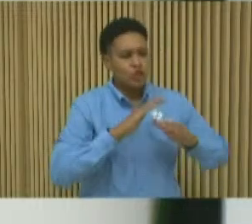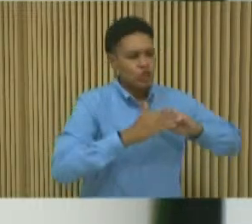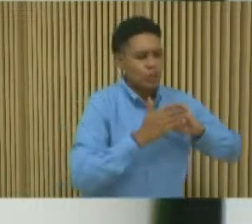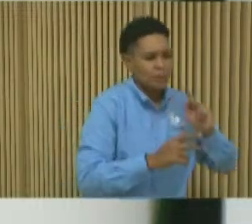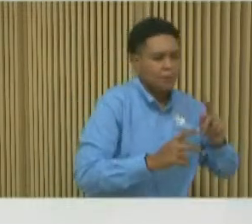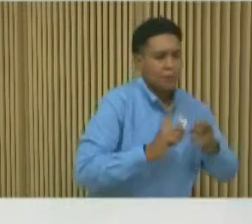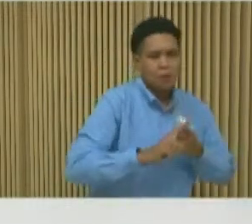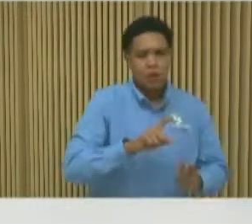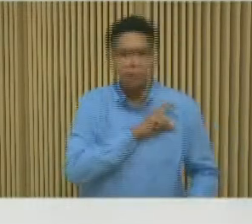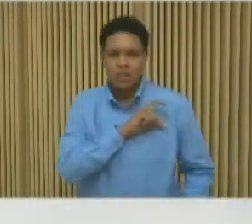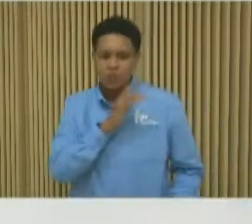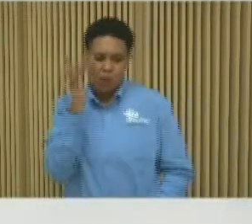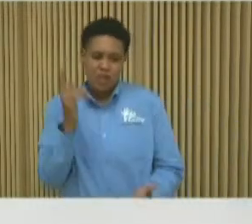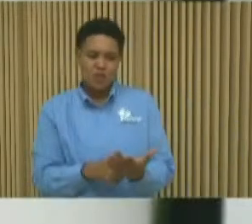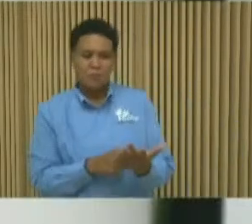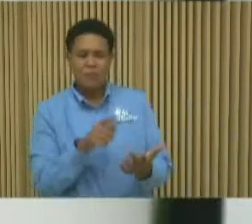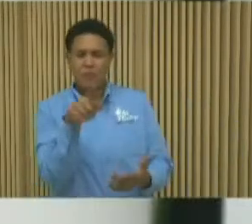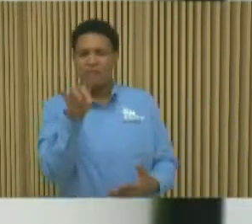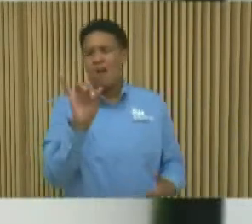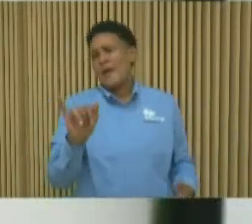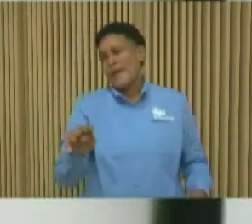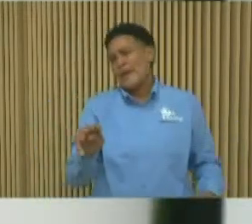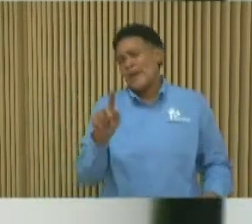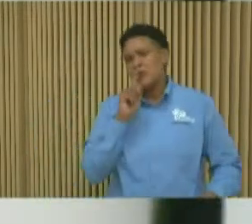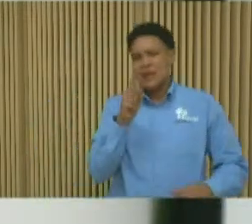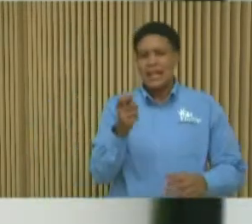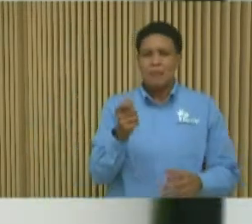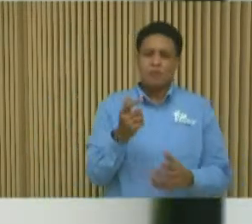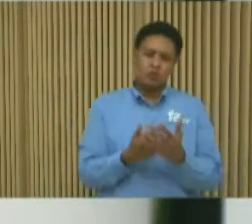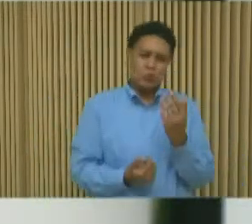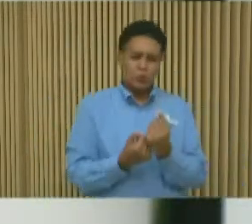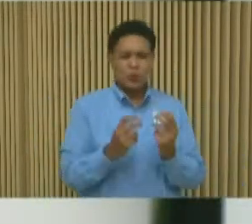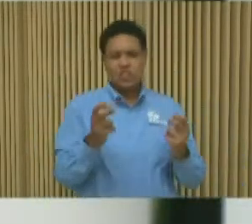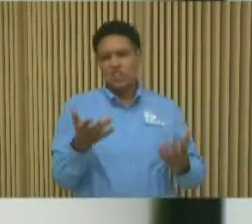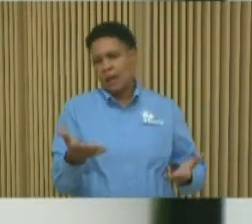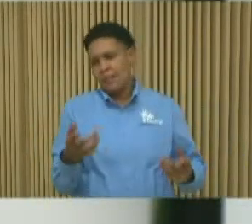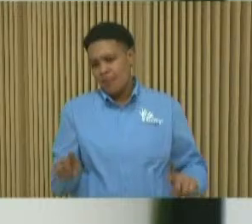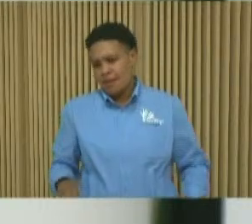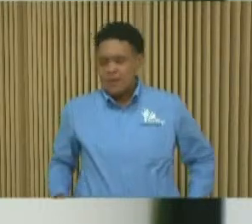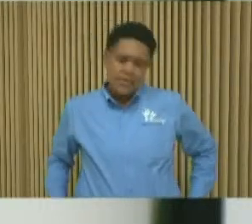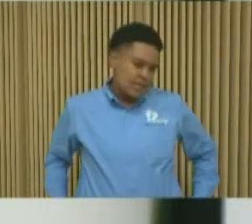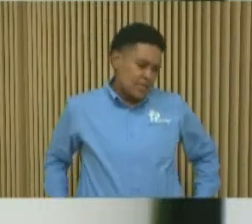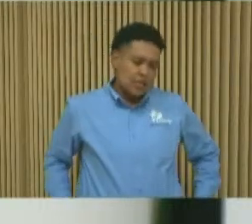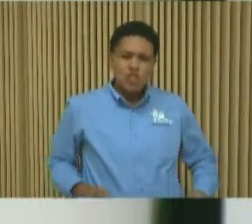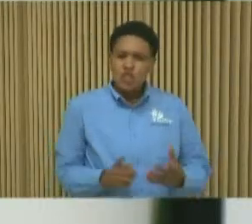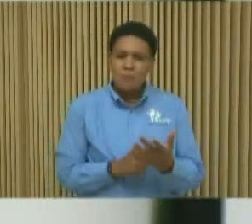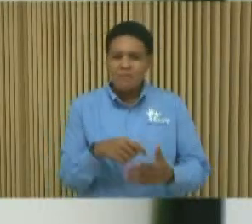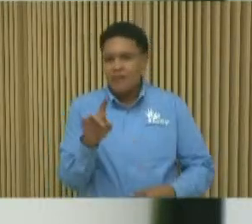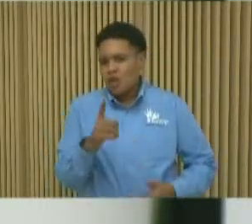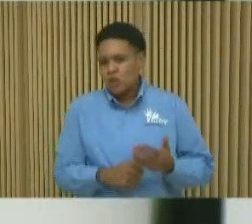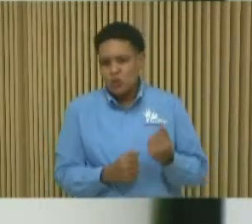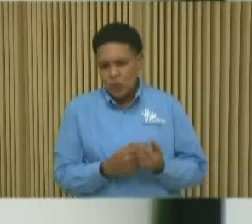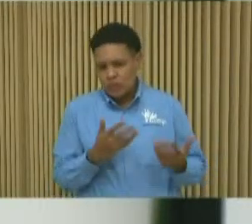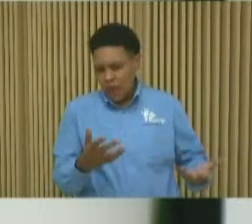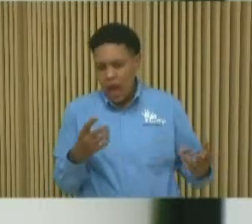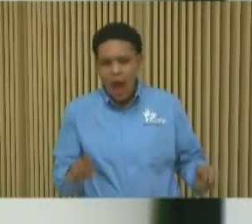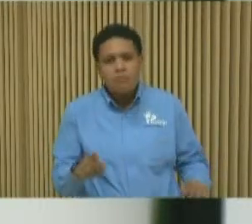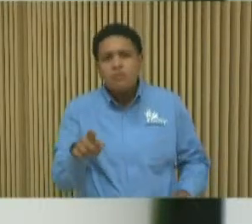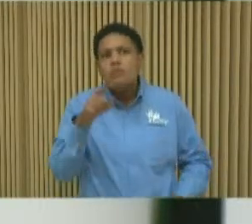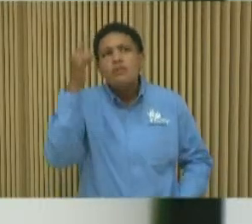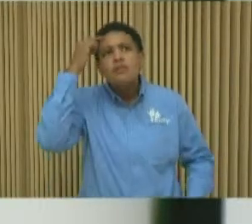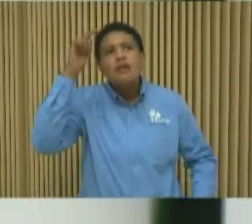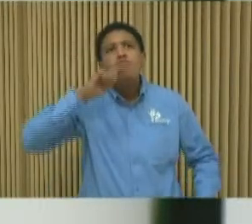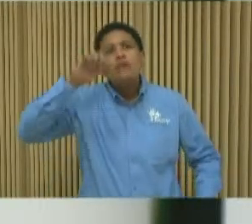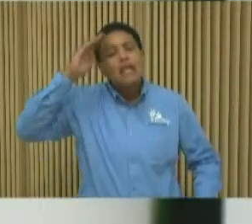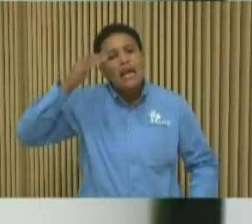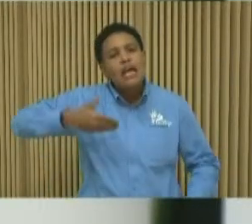police? Because sometimes you find that there is a bit of a trust issue happening there. Yeah, sometimes you find that. So do you think that